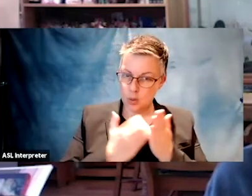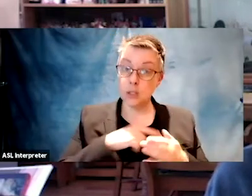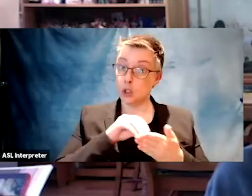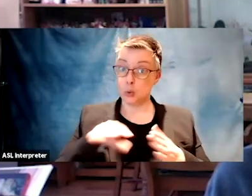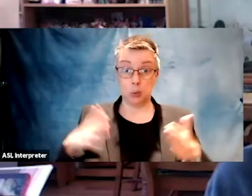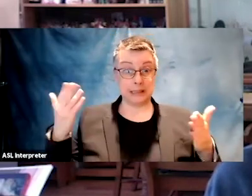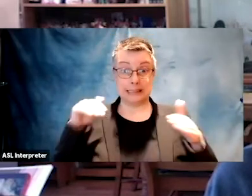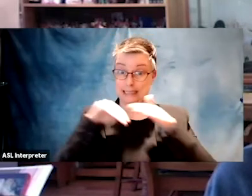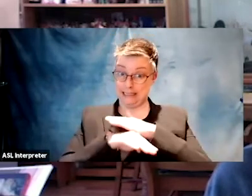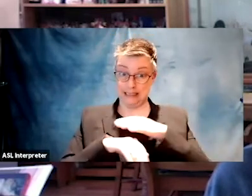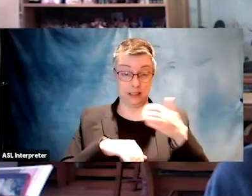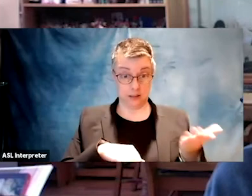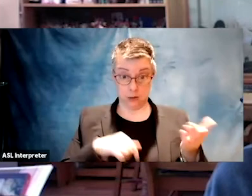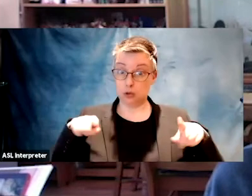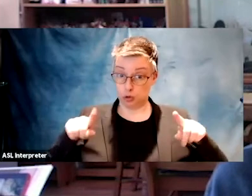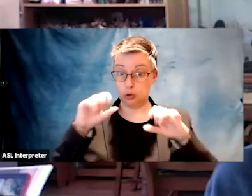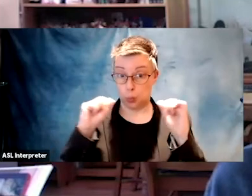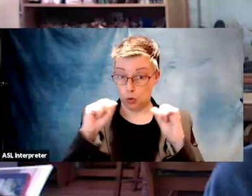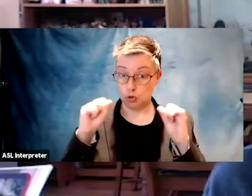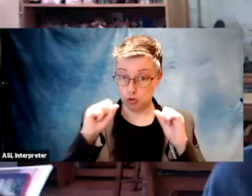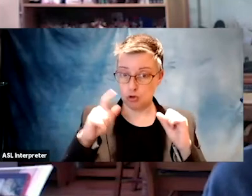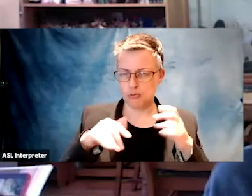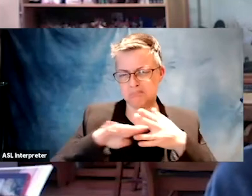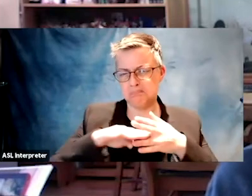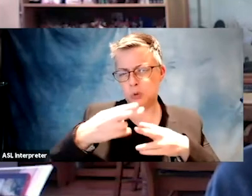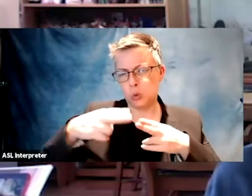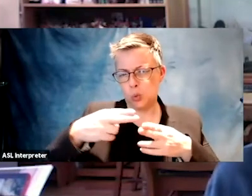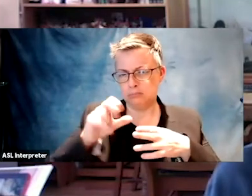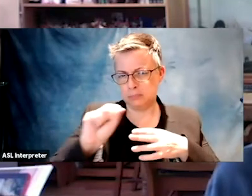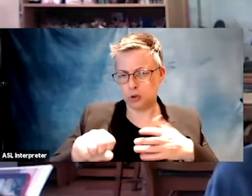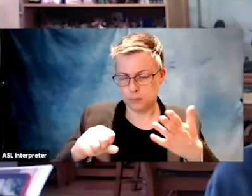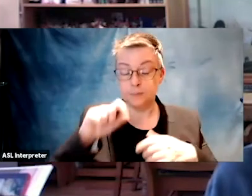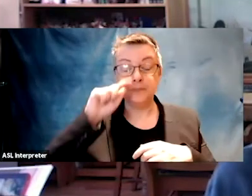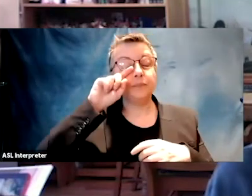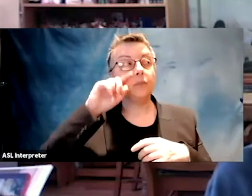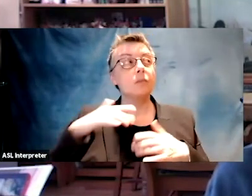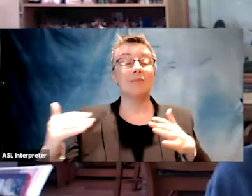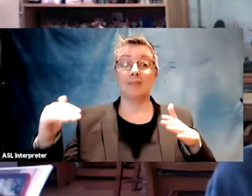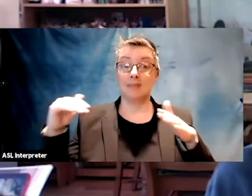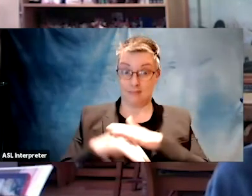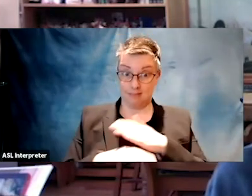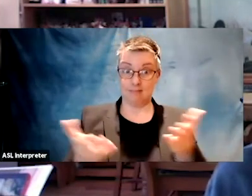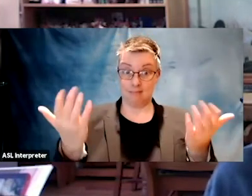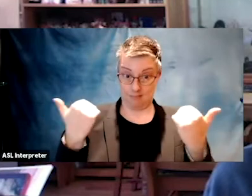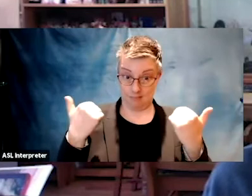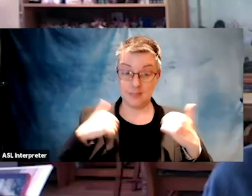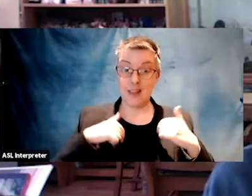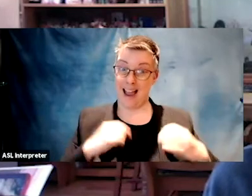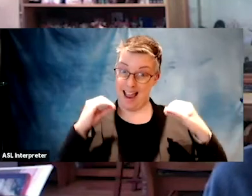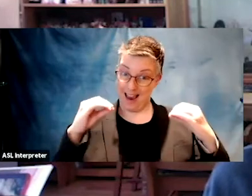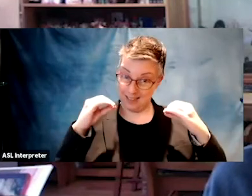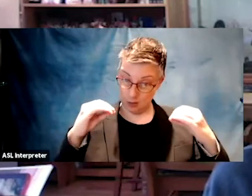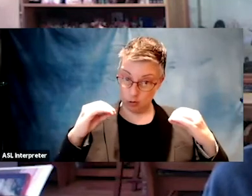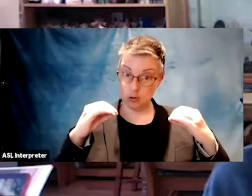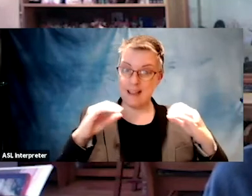in, uh, during the winter short semester and, um, I teach them,